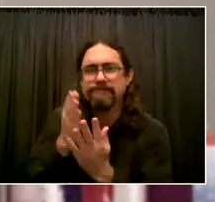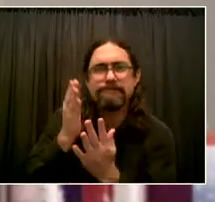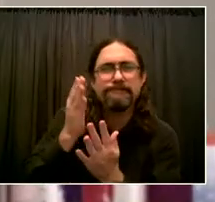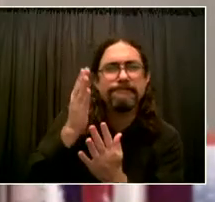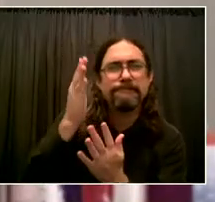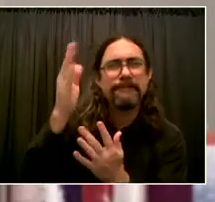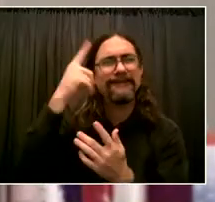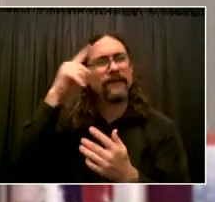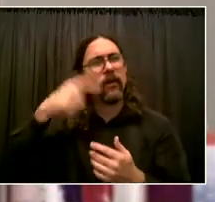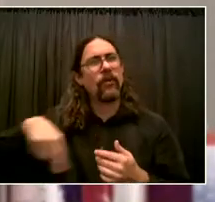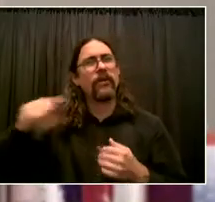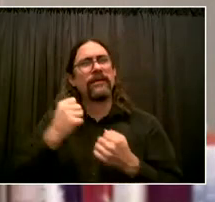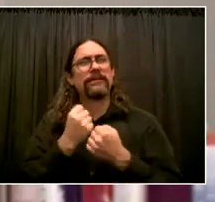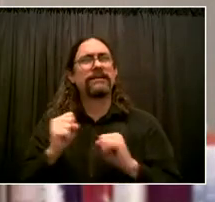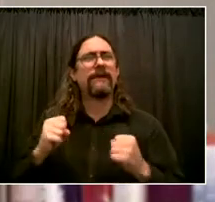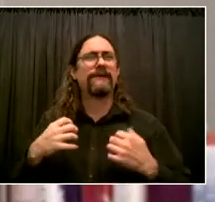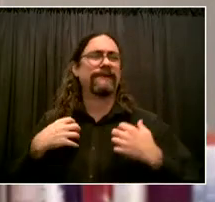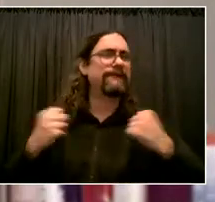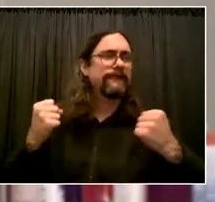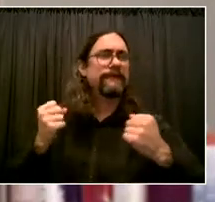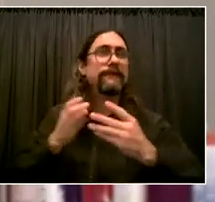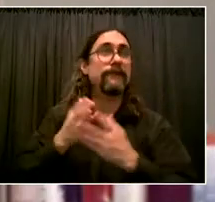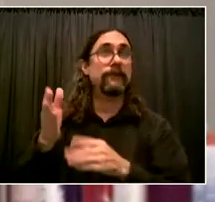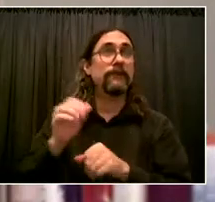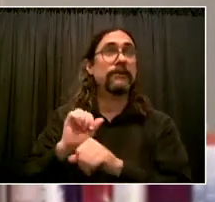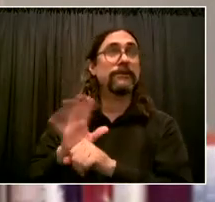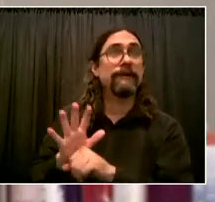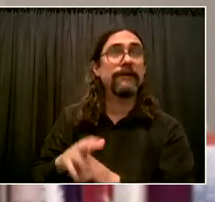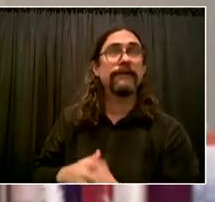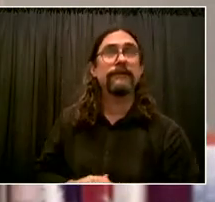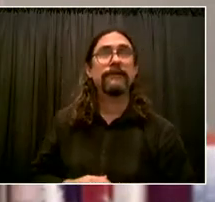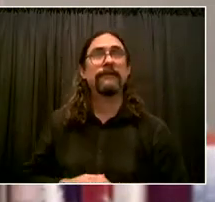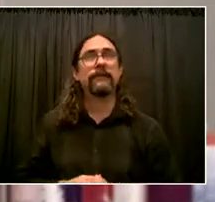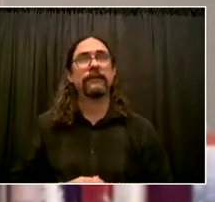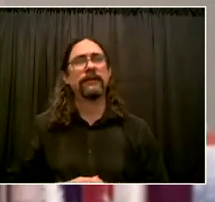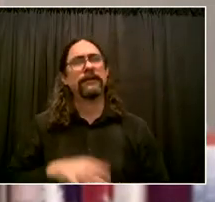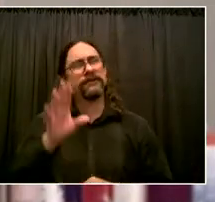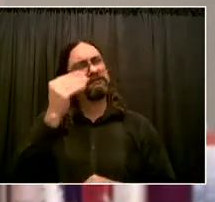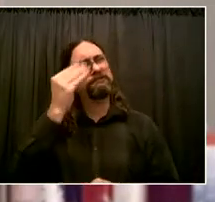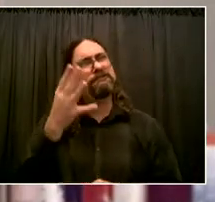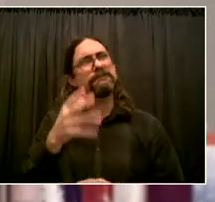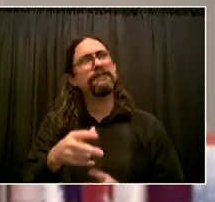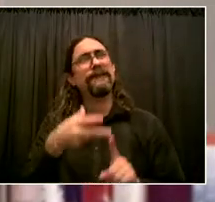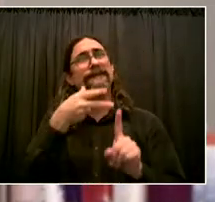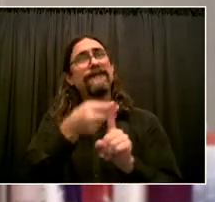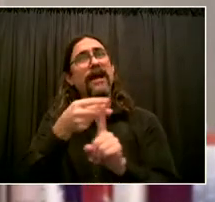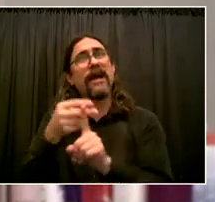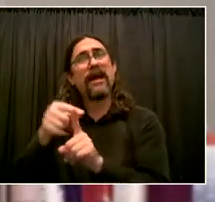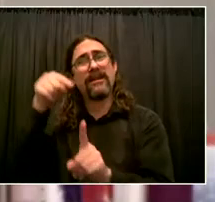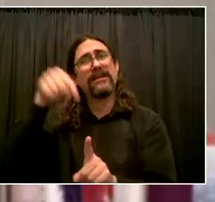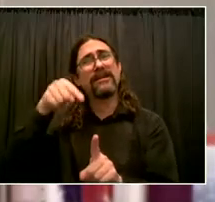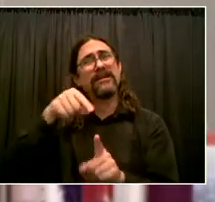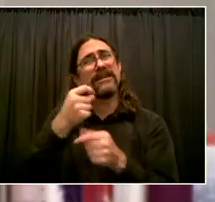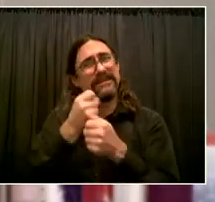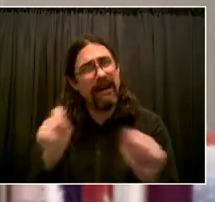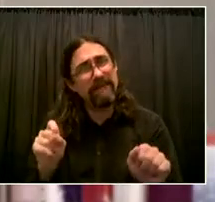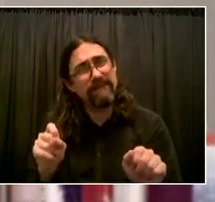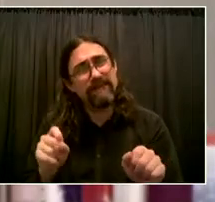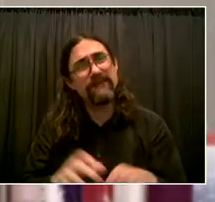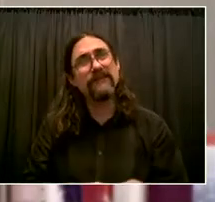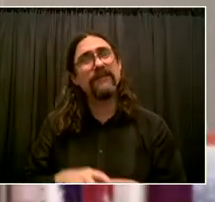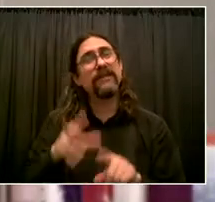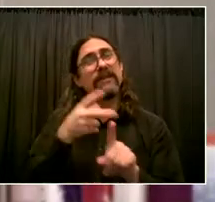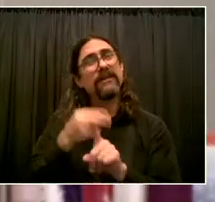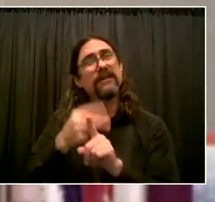work. They're safe and highly effective. Billions, with a B, billions of doses have been given around the world, and the vaccines are